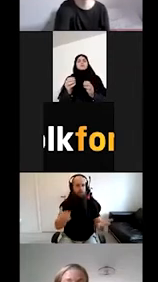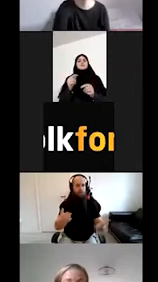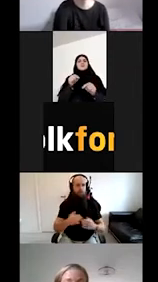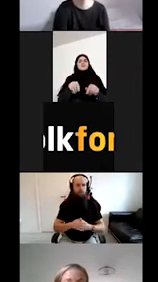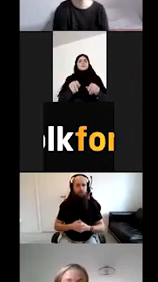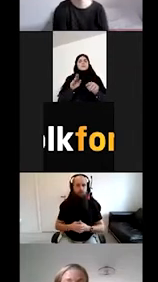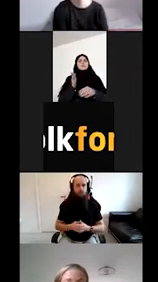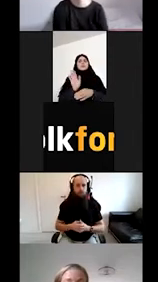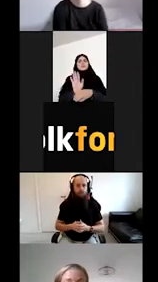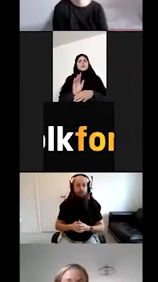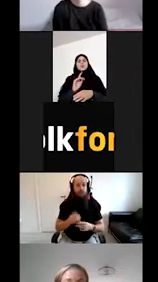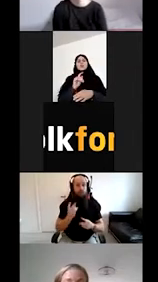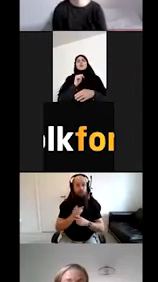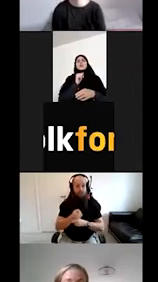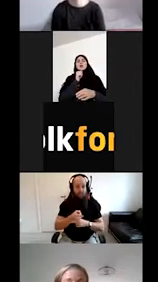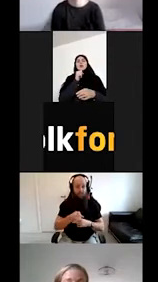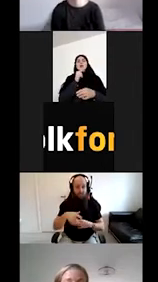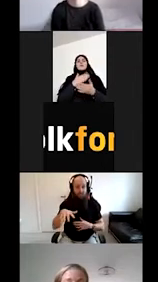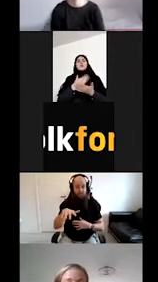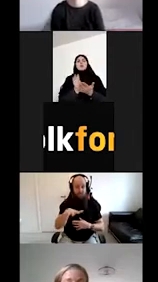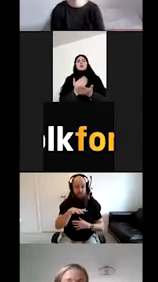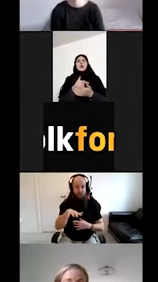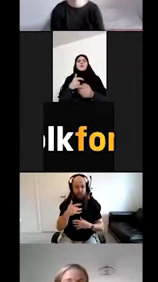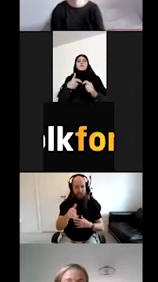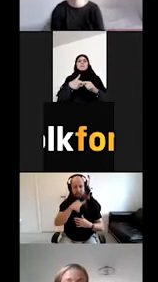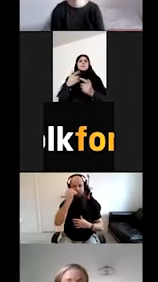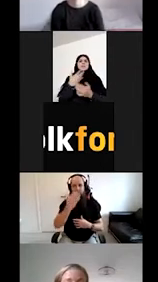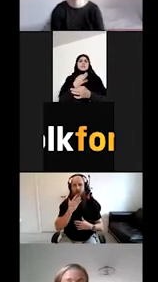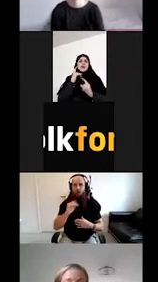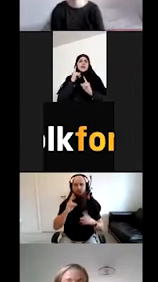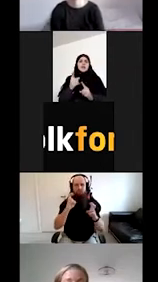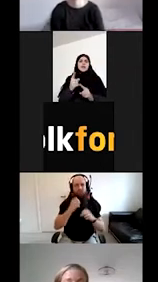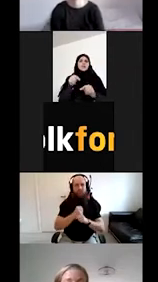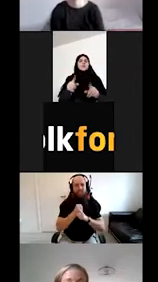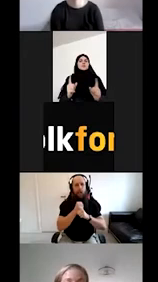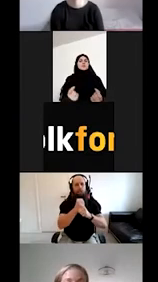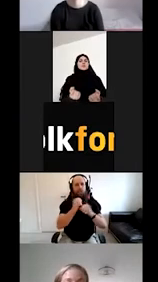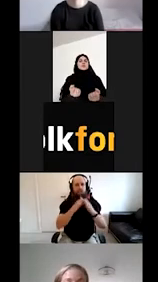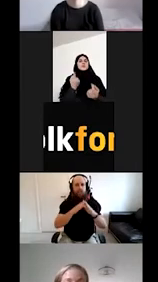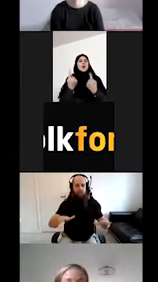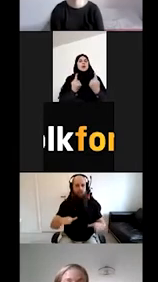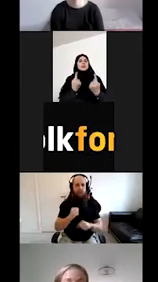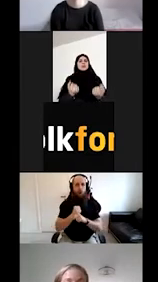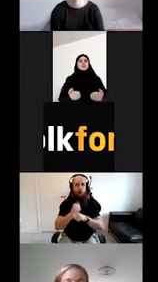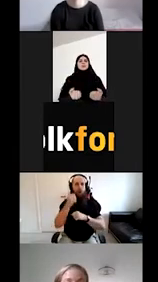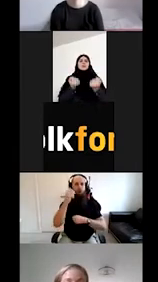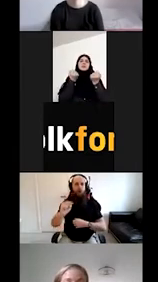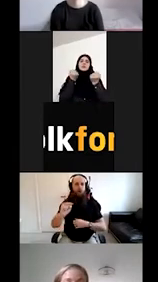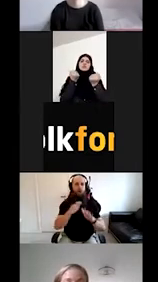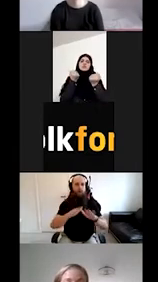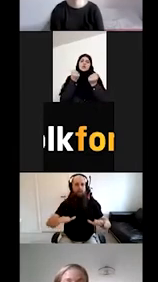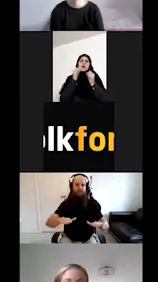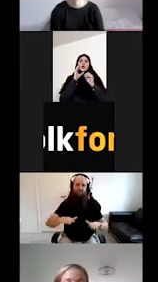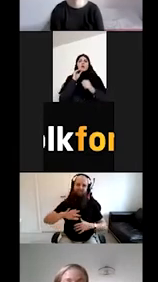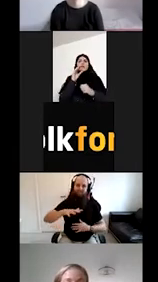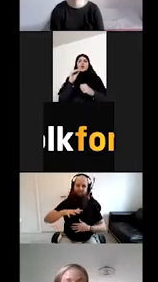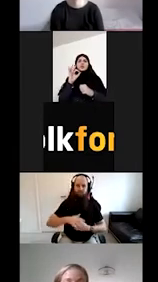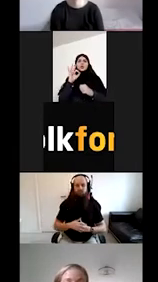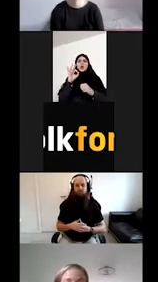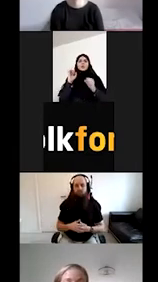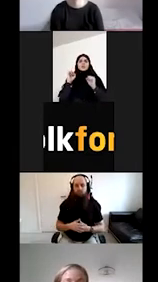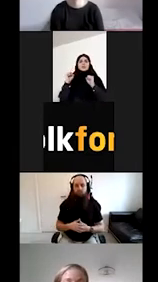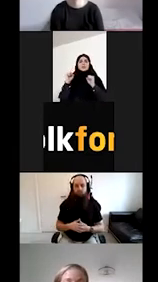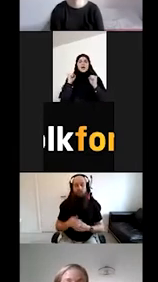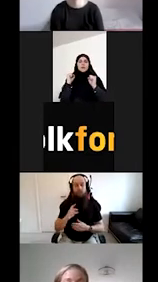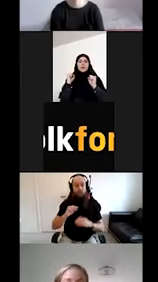it is very difficult to talk about stable peace and sustainable peace. For example, I took out this example at the